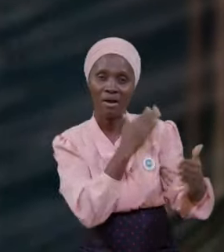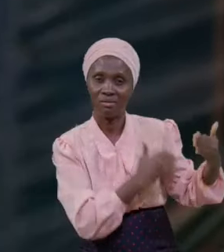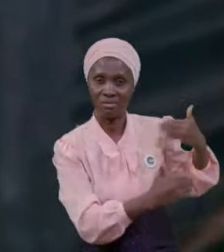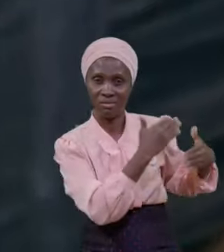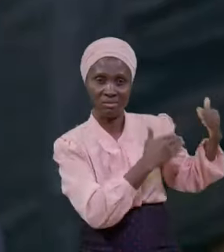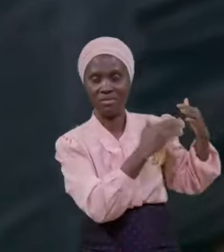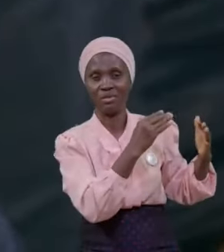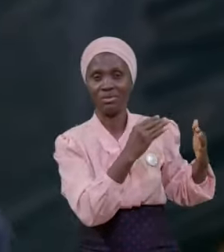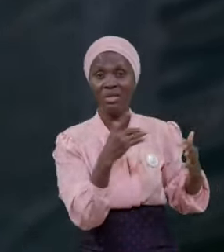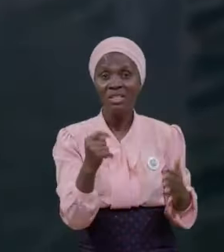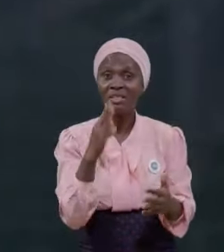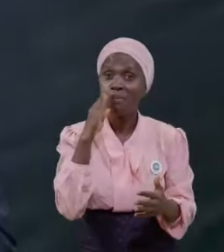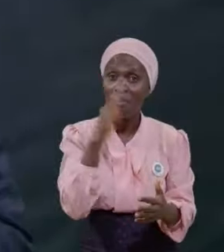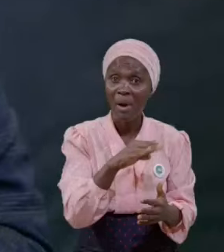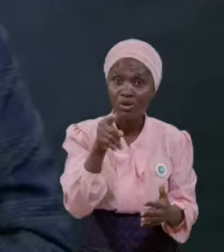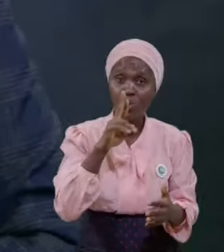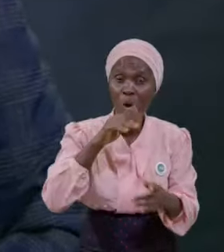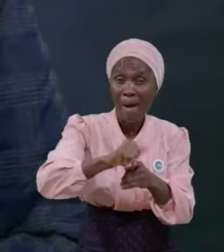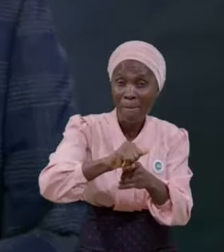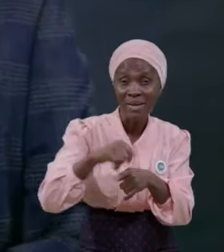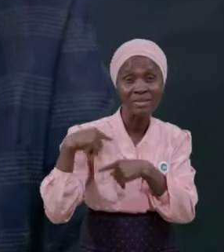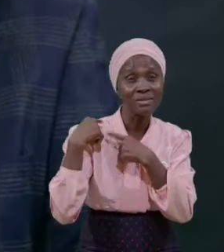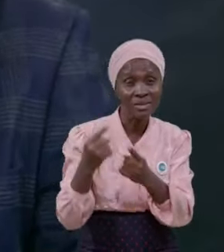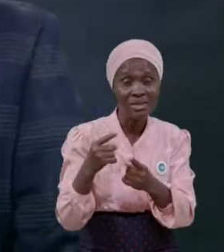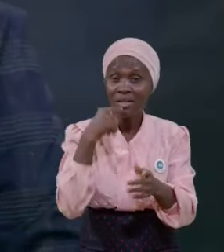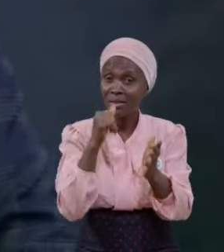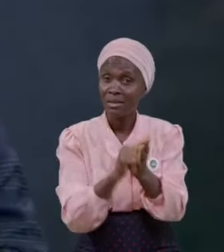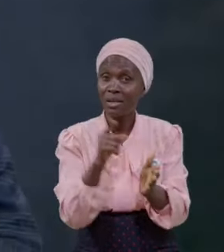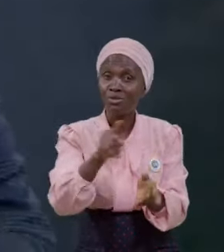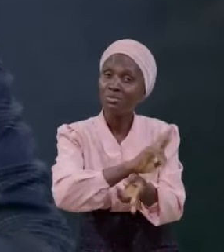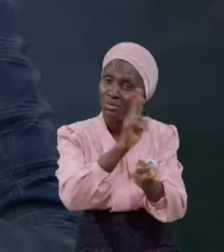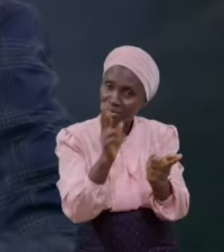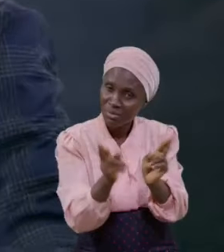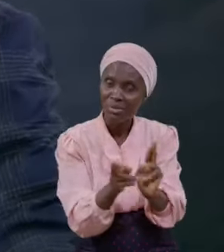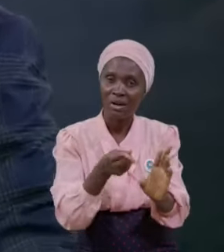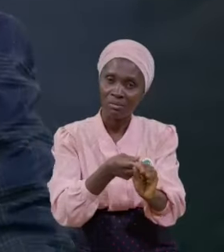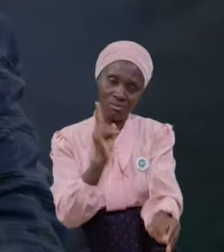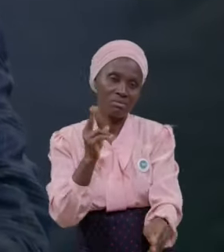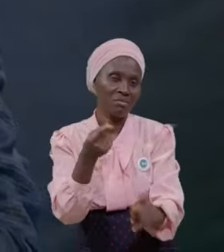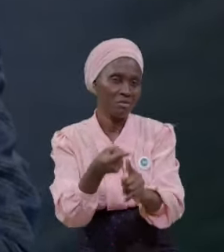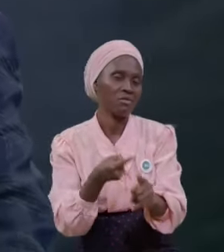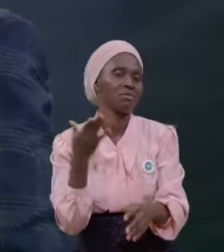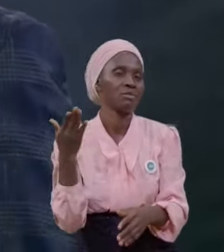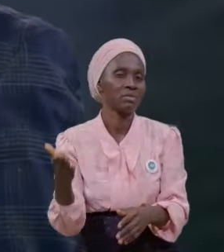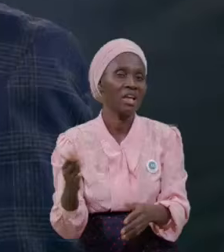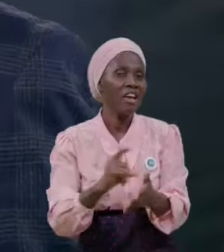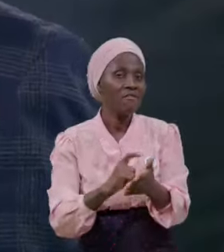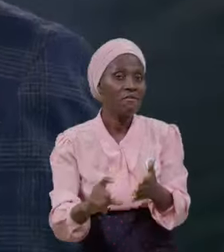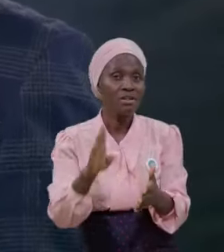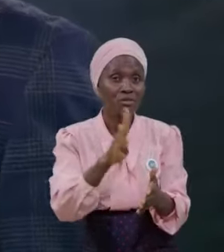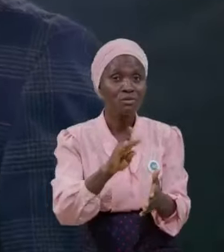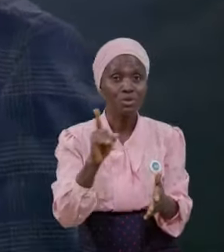come out up there. Then in verse 41, it says, then they that